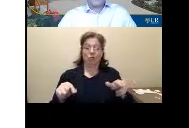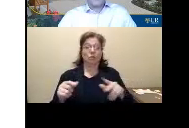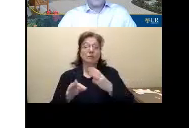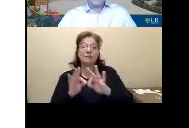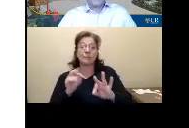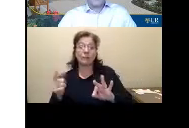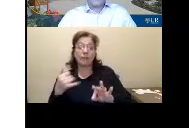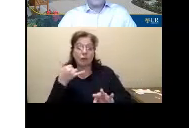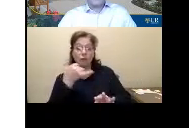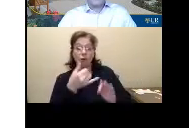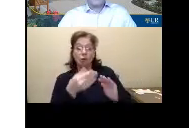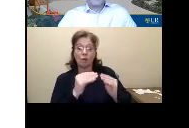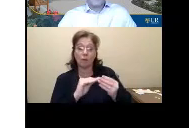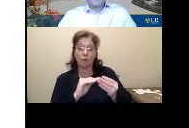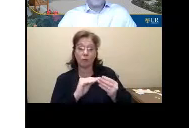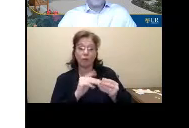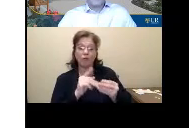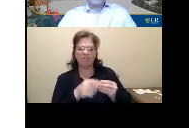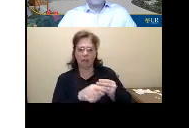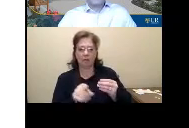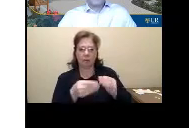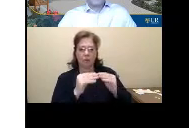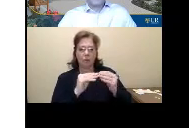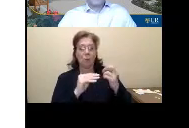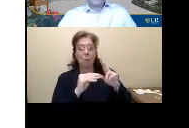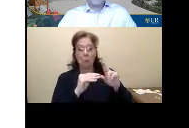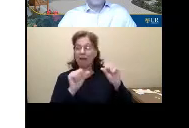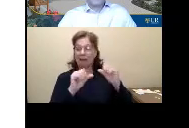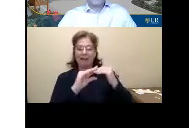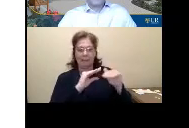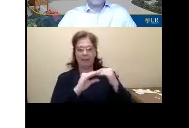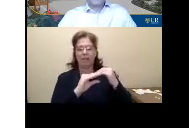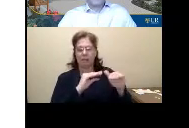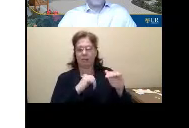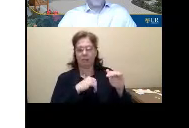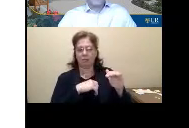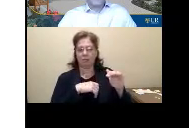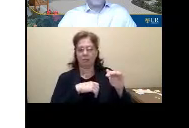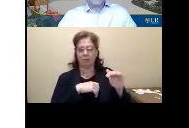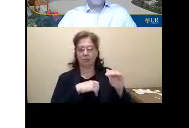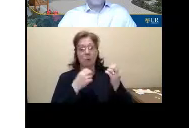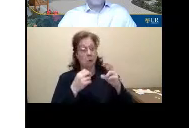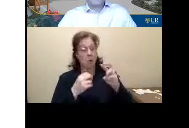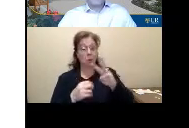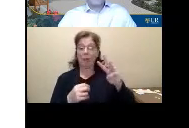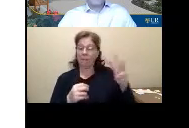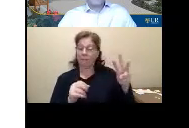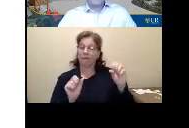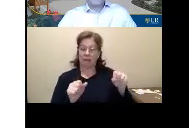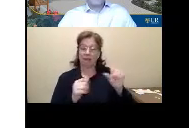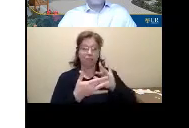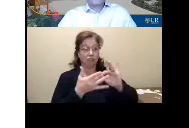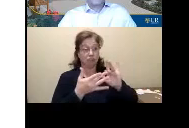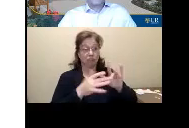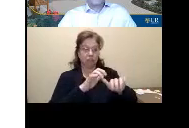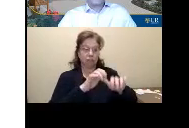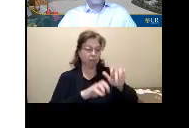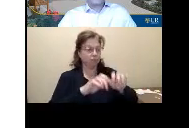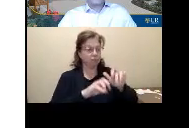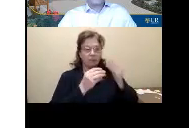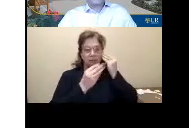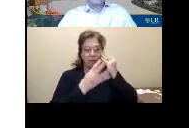or below, or send an email or go on the website and enter their information in